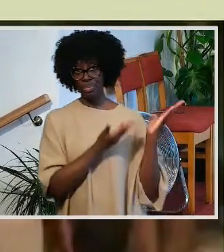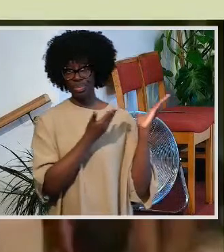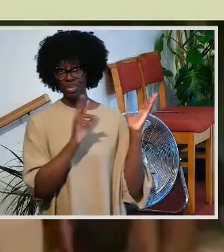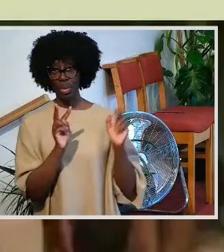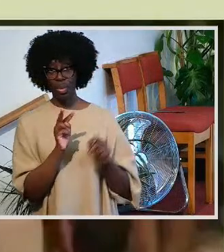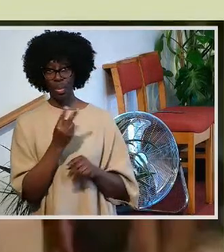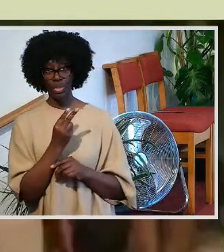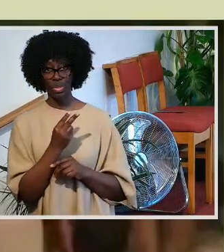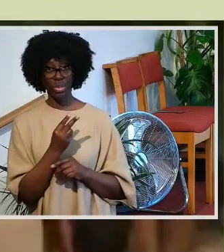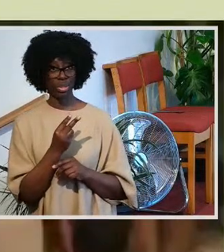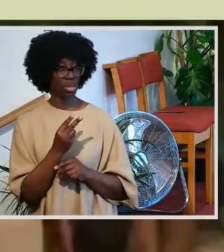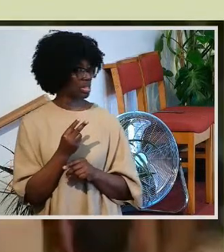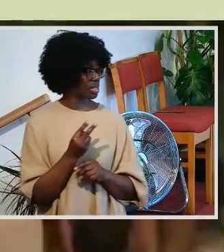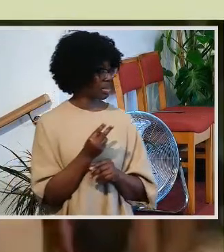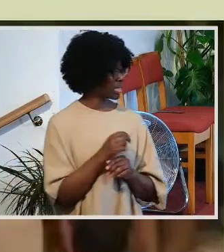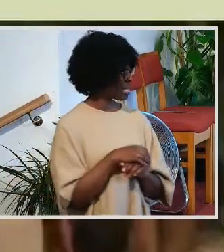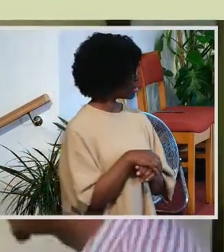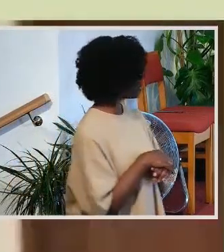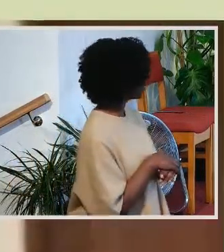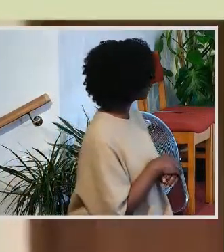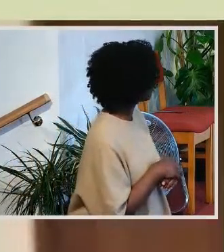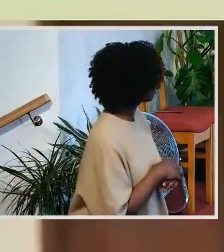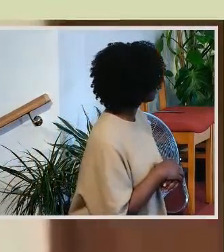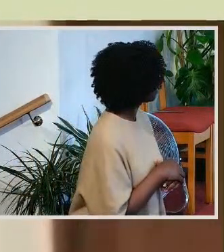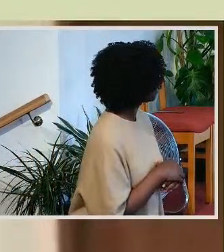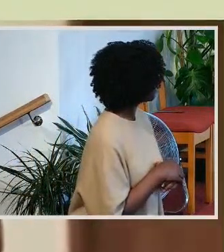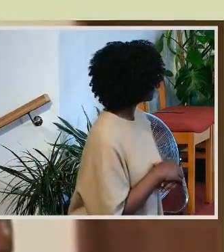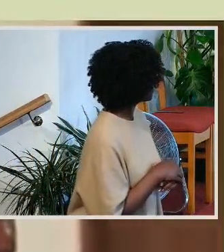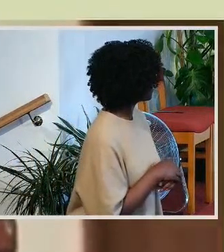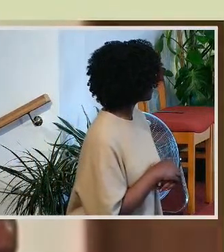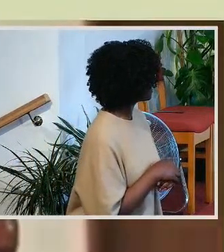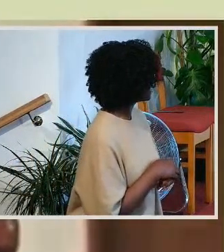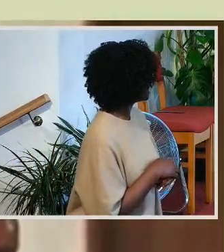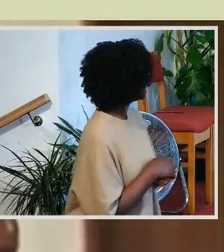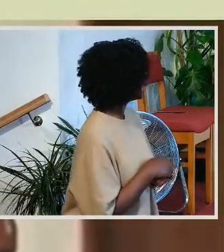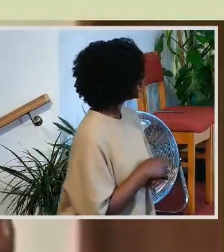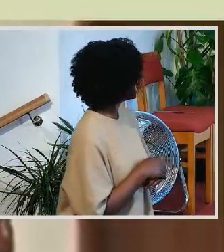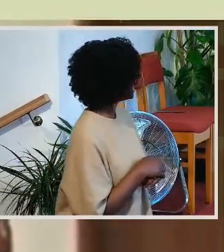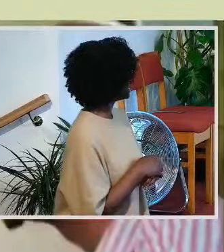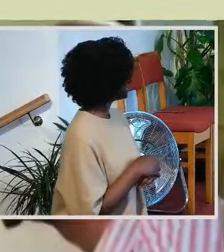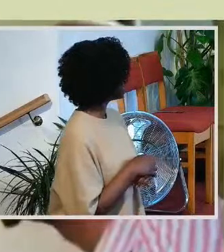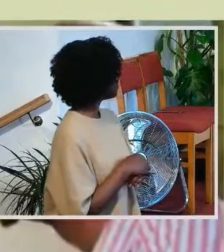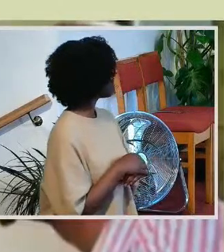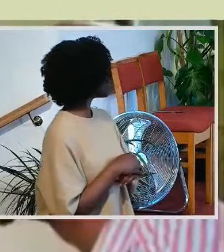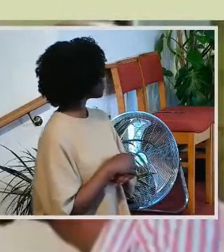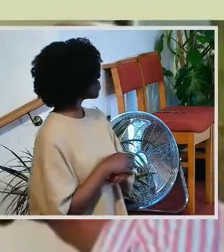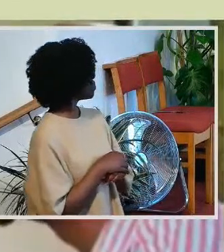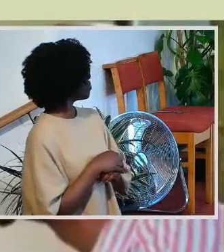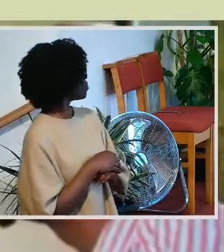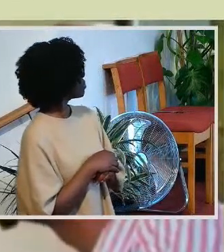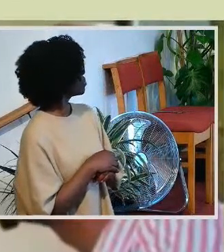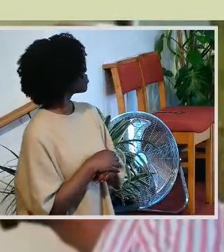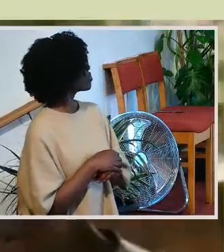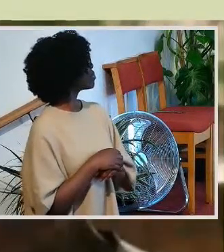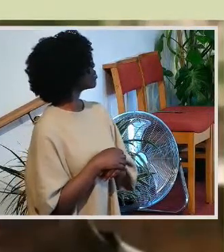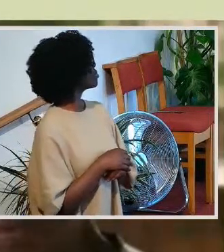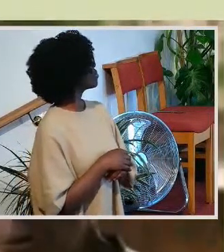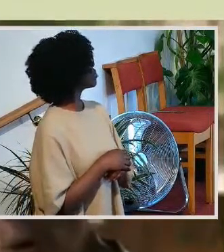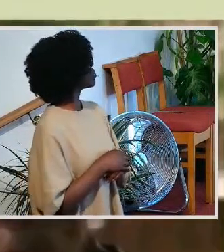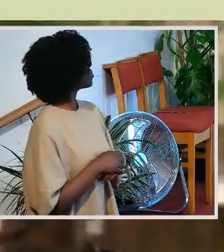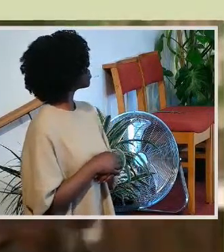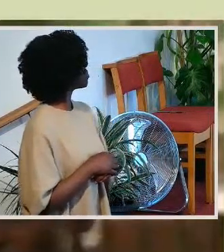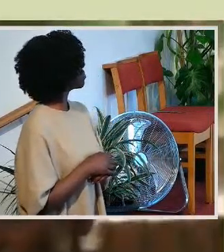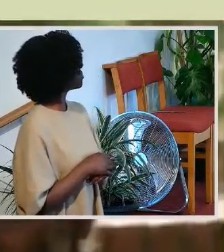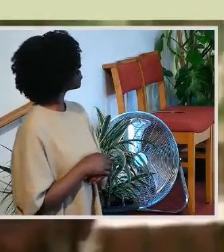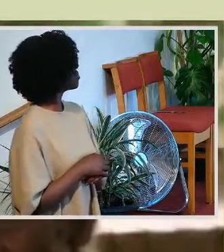Age is no barrier in serving God. My name is Jato Mailose Sibanda. Today is my 113th birthday.